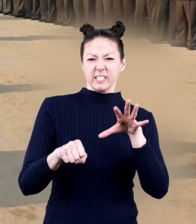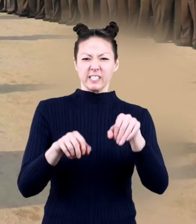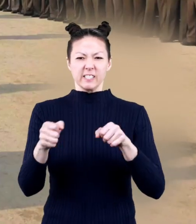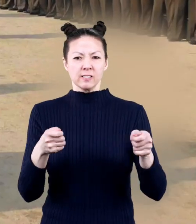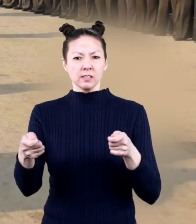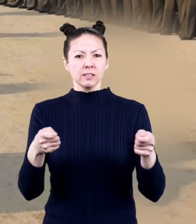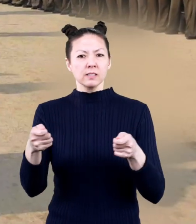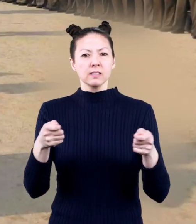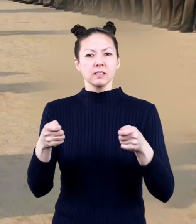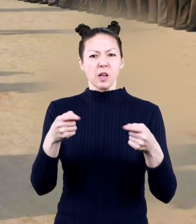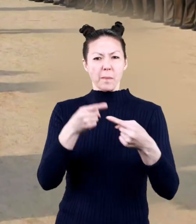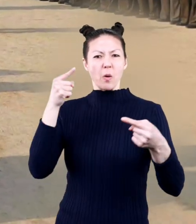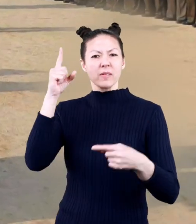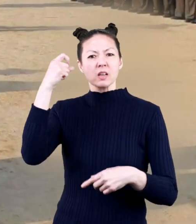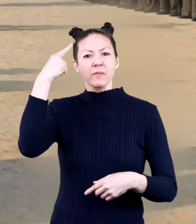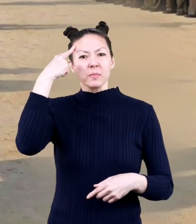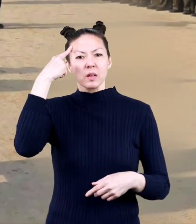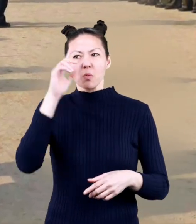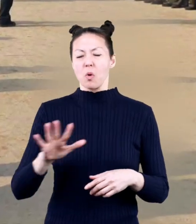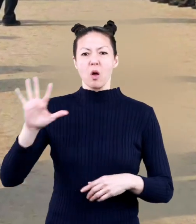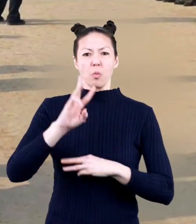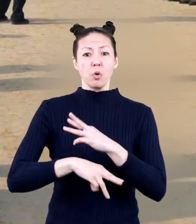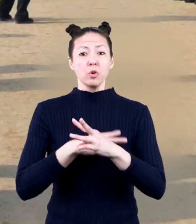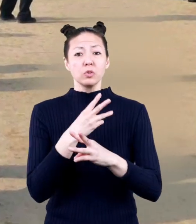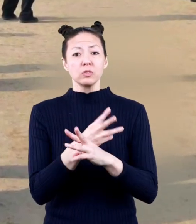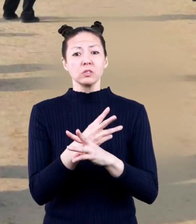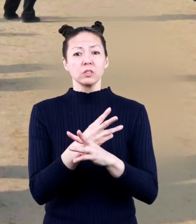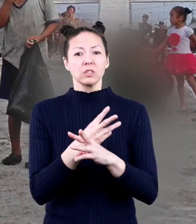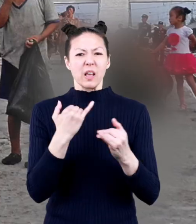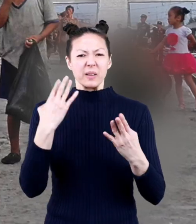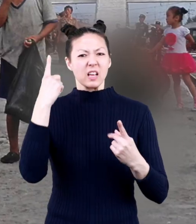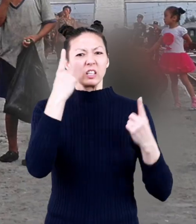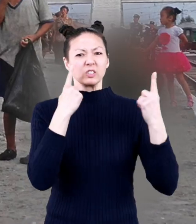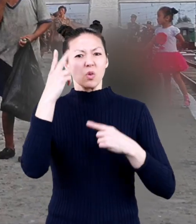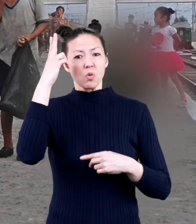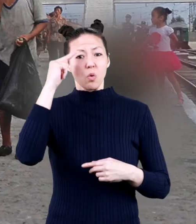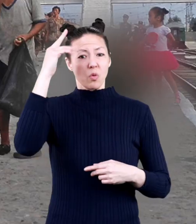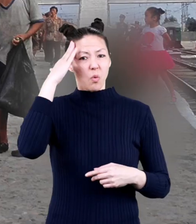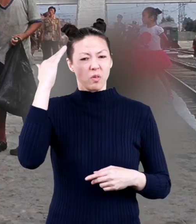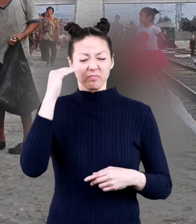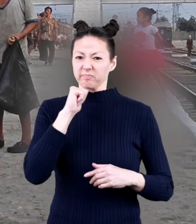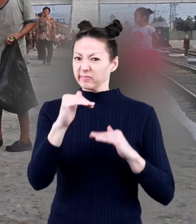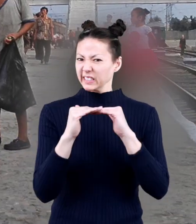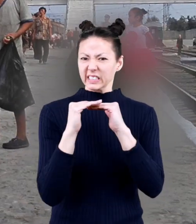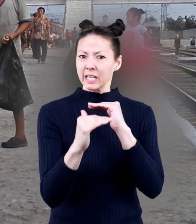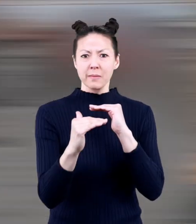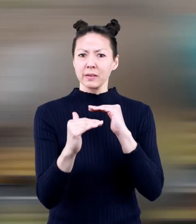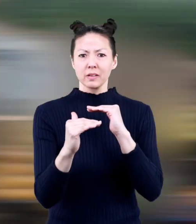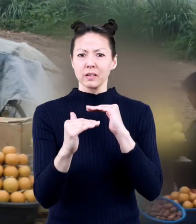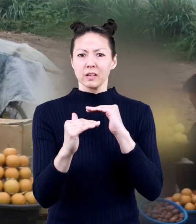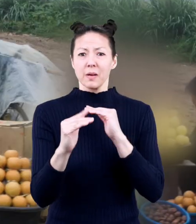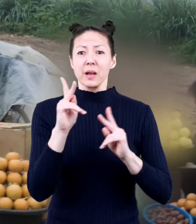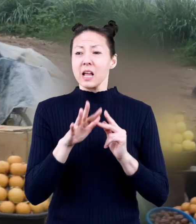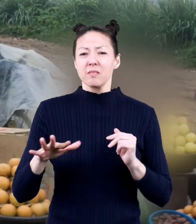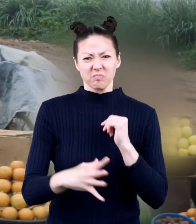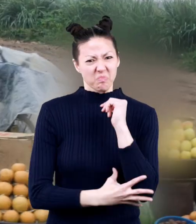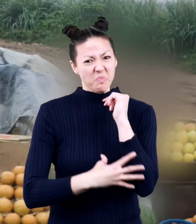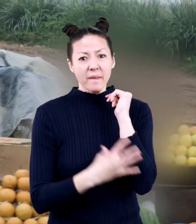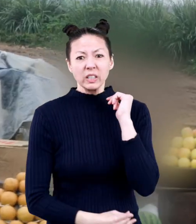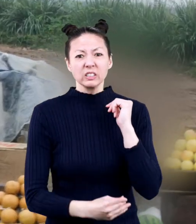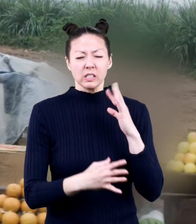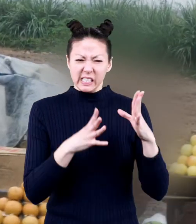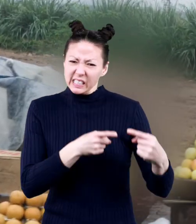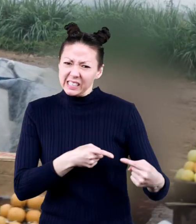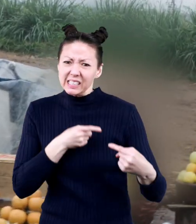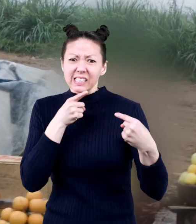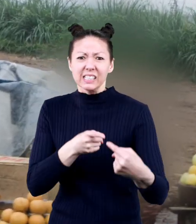continues to be a hostile force to the region and opposing governments in the world. Even now, many consider North Korea unstable. The